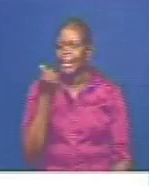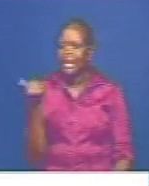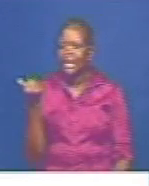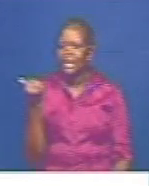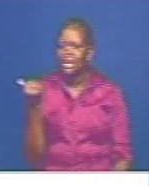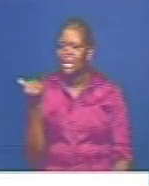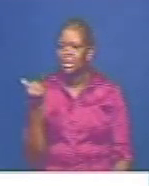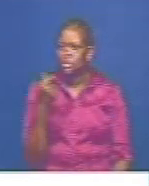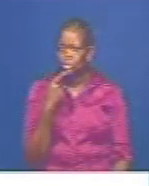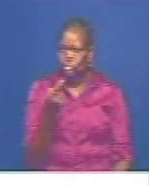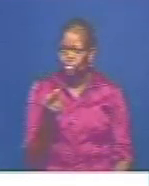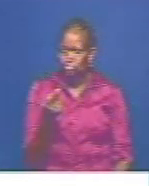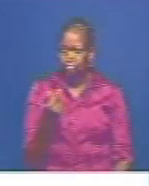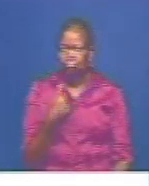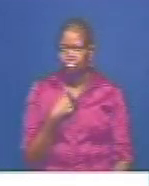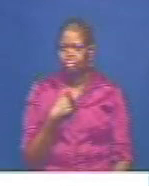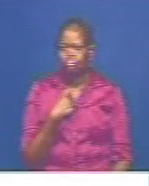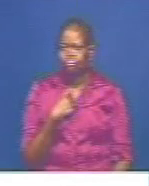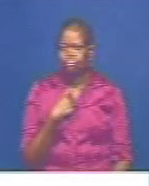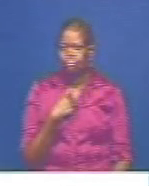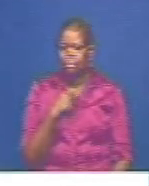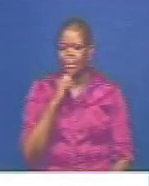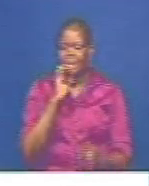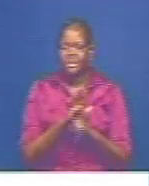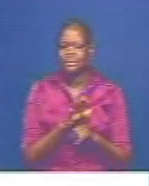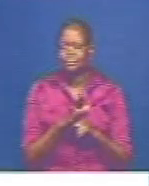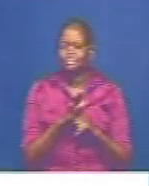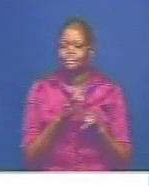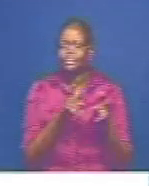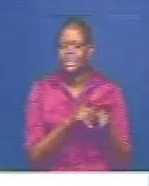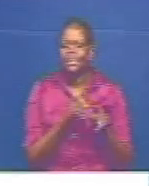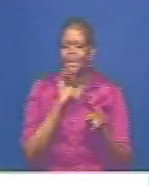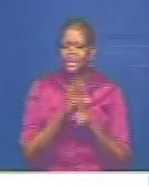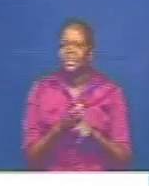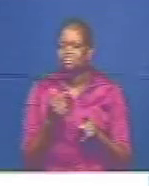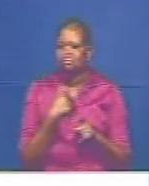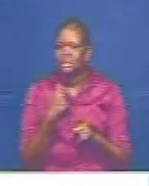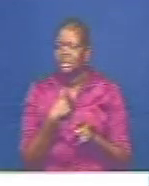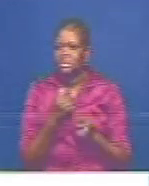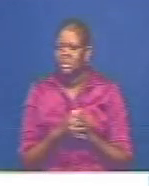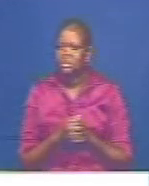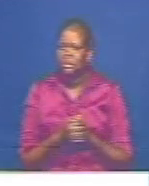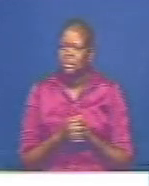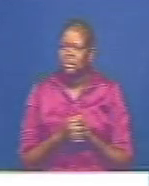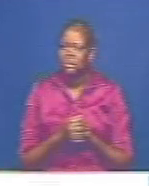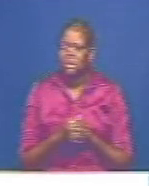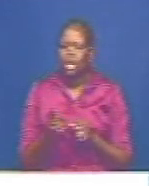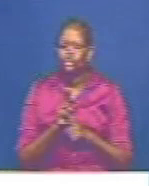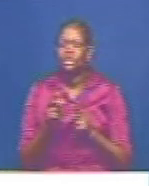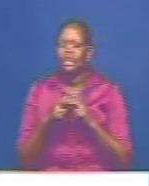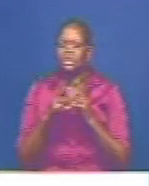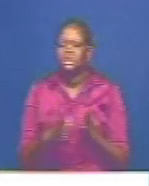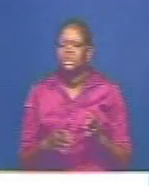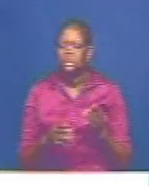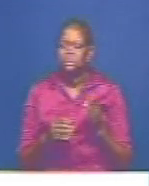Mm-hmm. So I am basically a mentor. Now, as a mentor, I fuse my engineering skills and knowledge, and